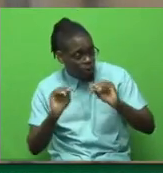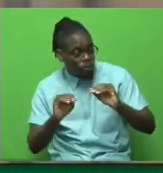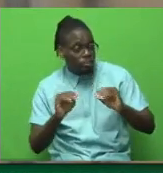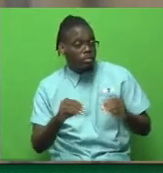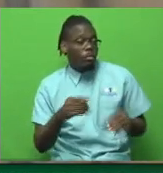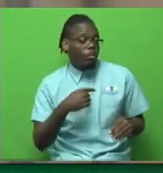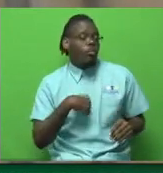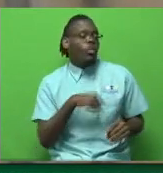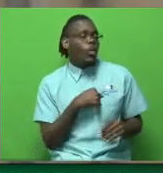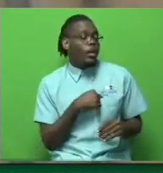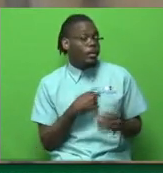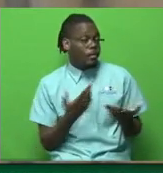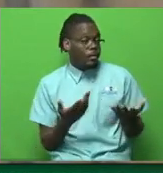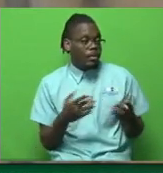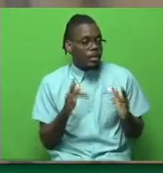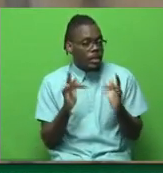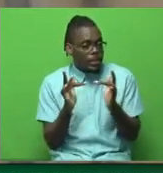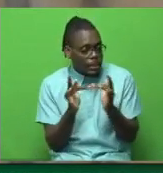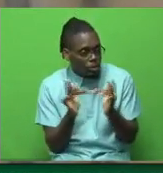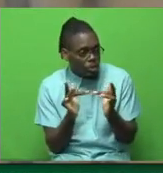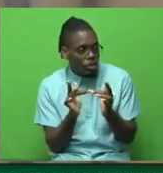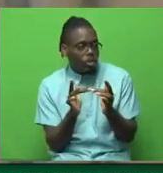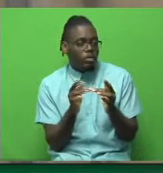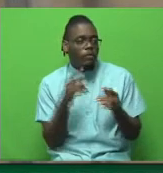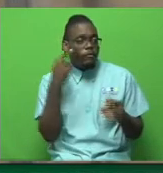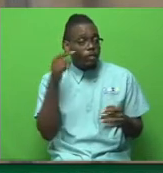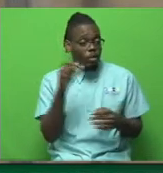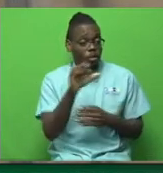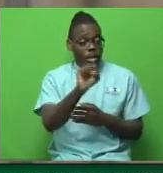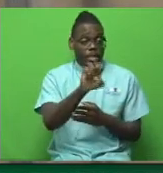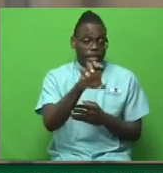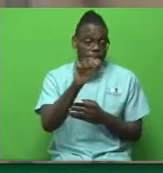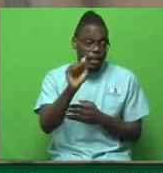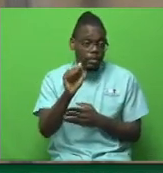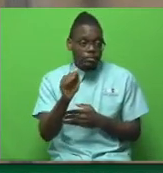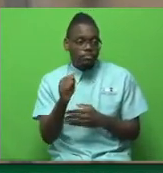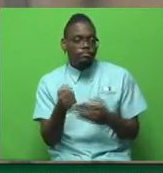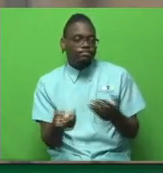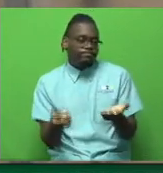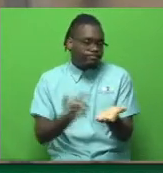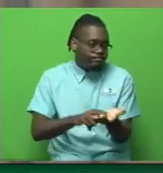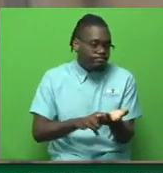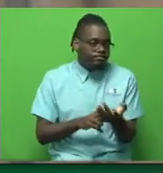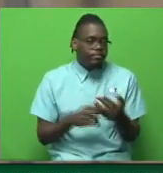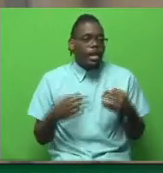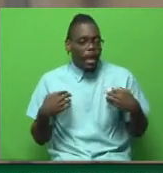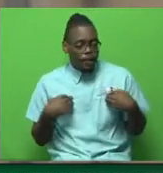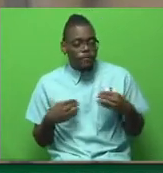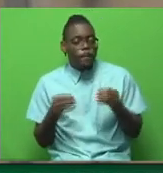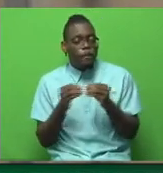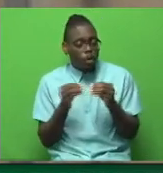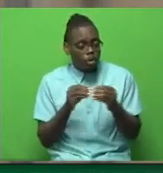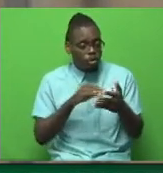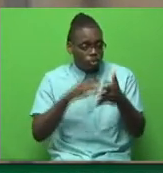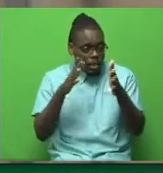speak to cxce testing being expanded in January 2023 there'll be more students taking e-testing from